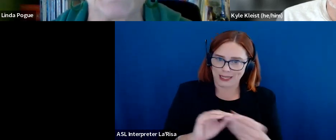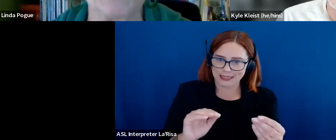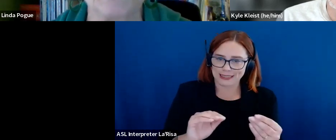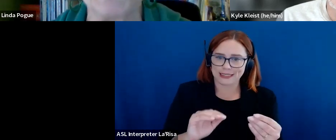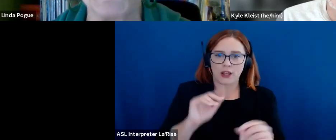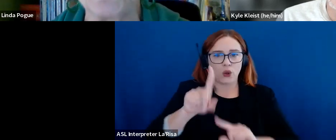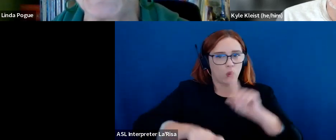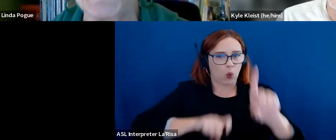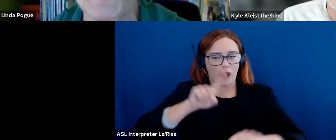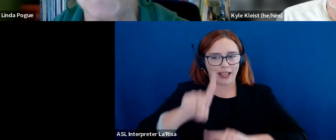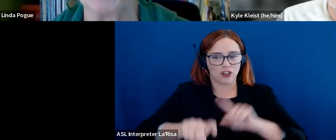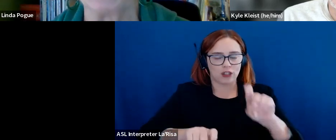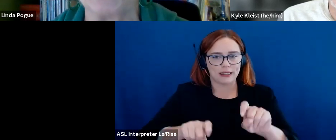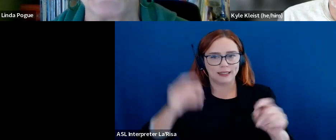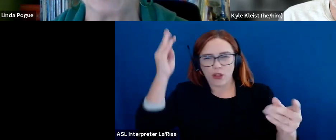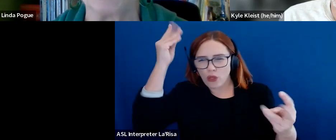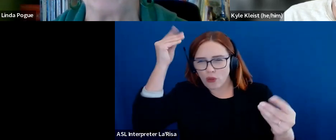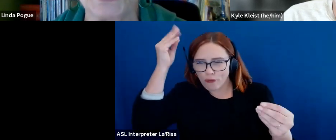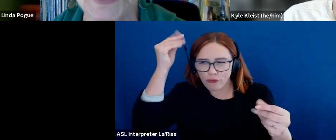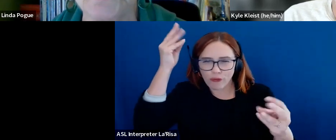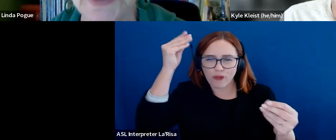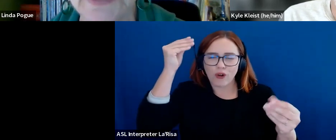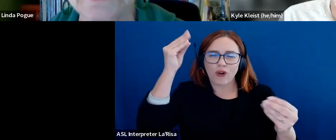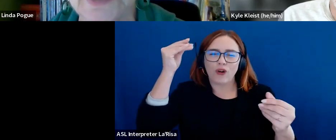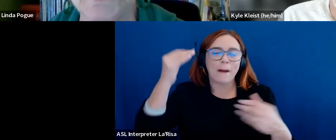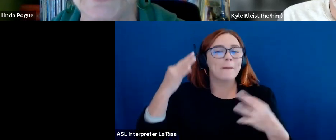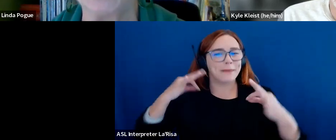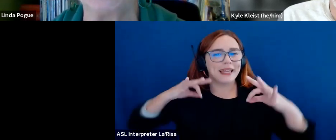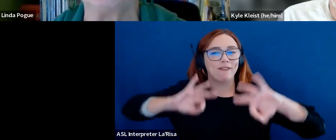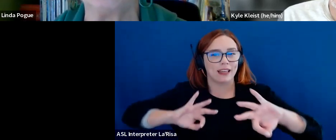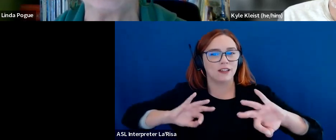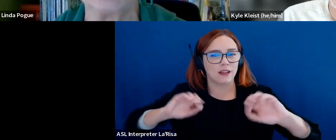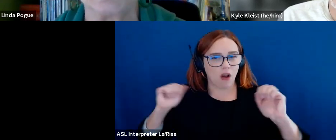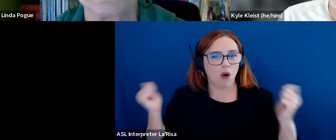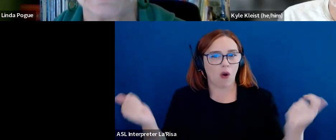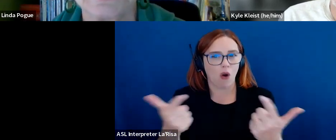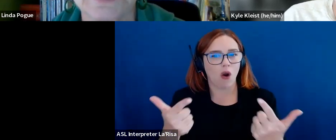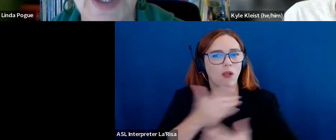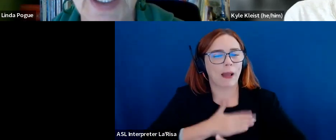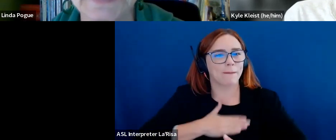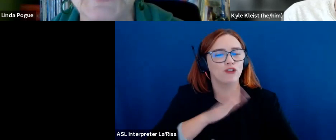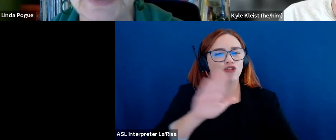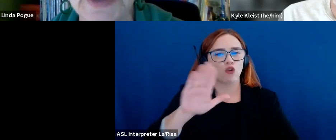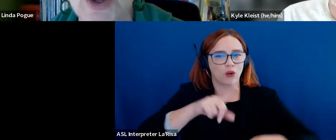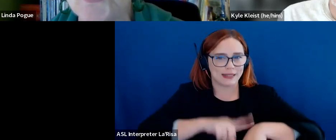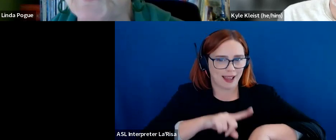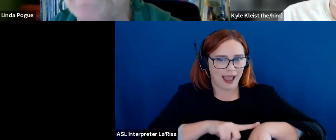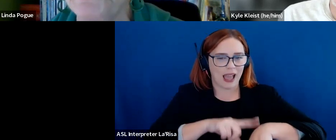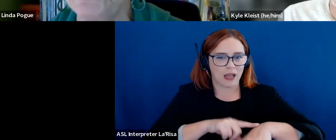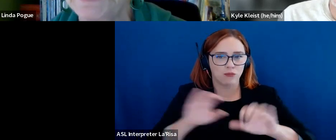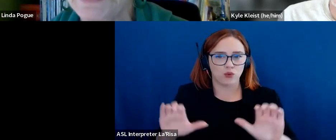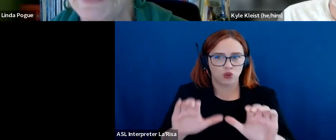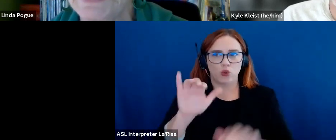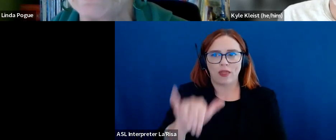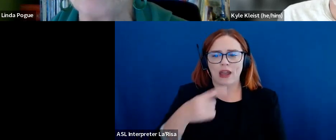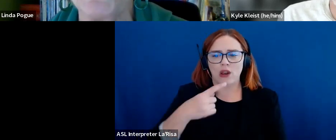it's really been beneficial to the rest of us, and I appreciate you taking the time and energy to do it. So we had something like 100